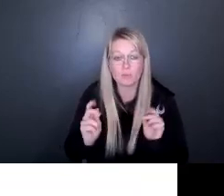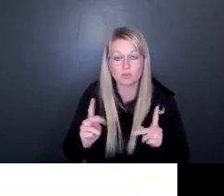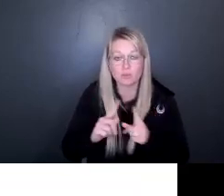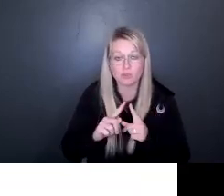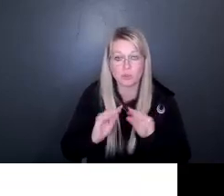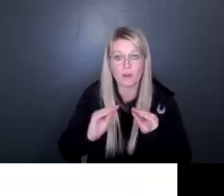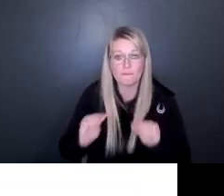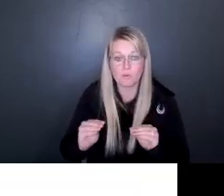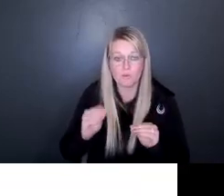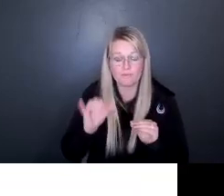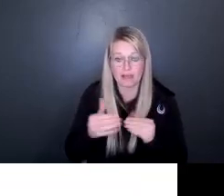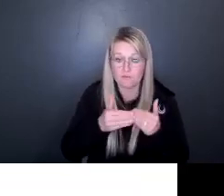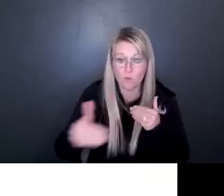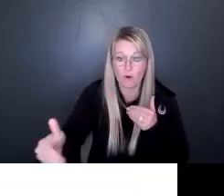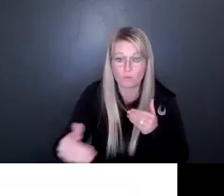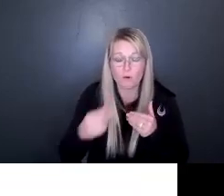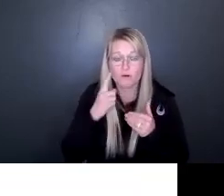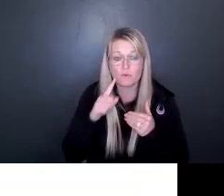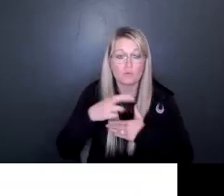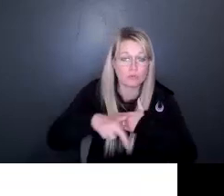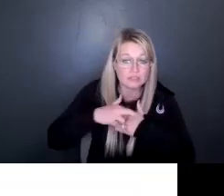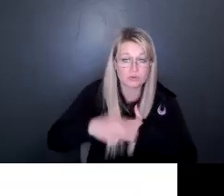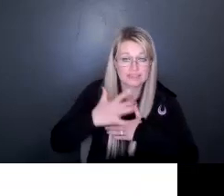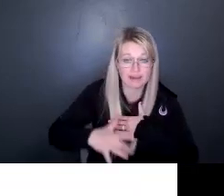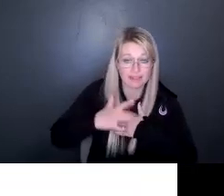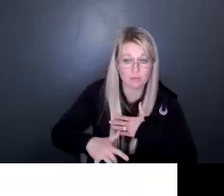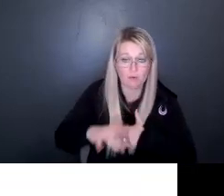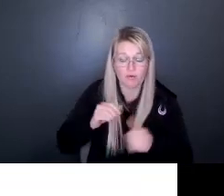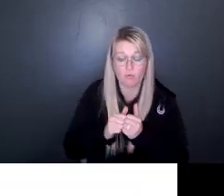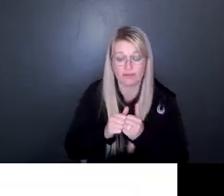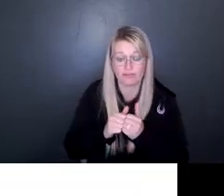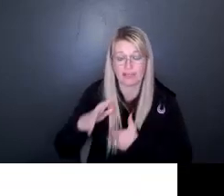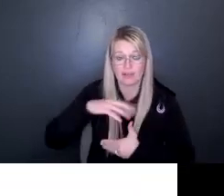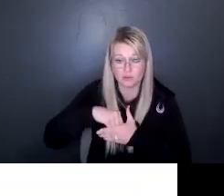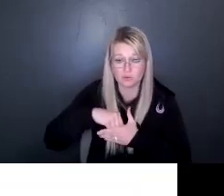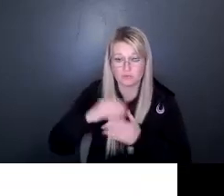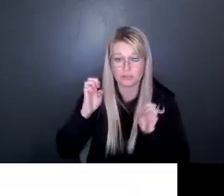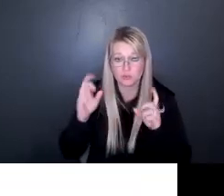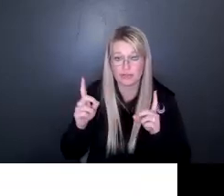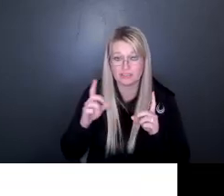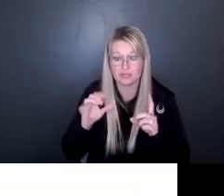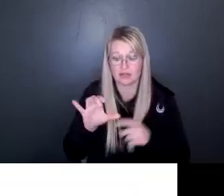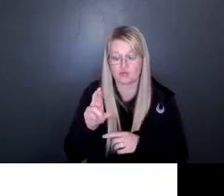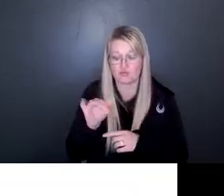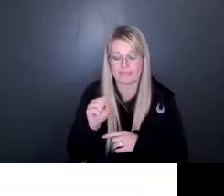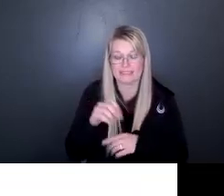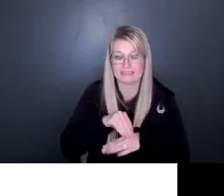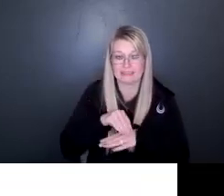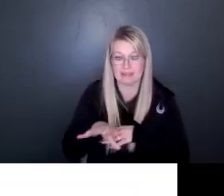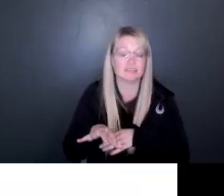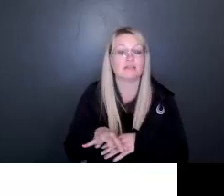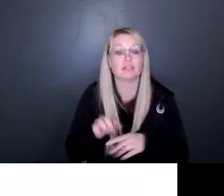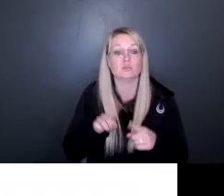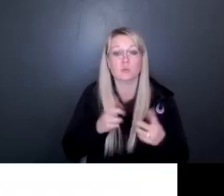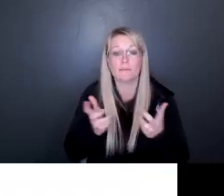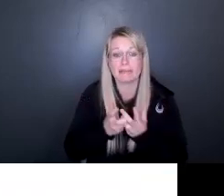the needle forward in terms of resources available on inclusive education and crisis-affected contexts, and to meet some